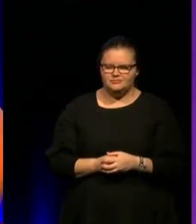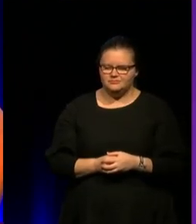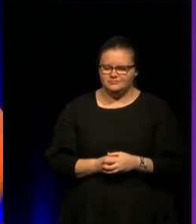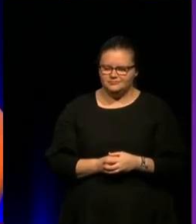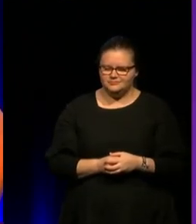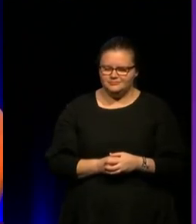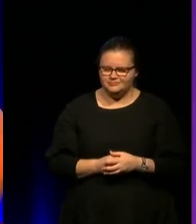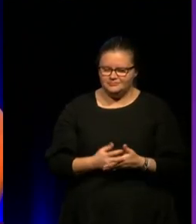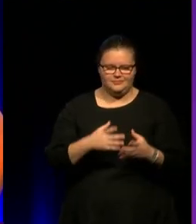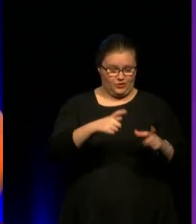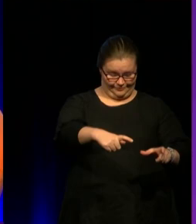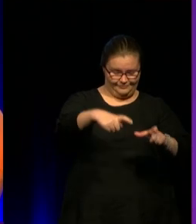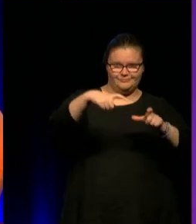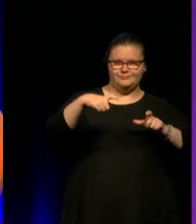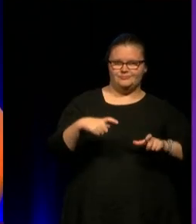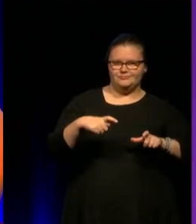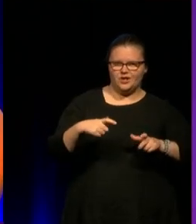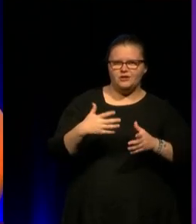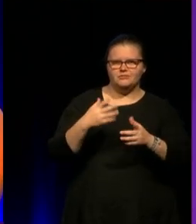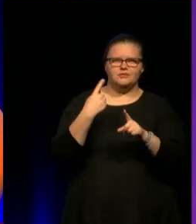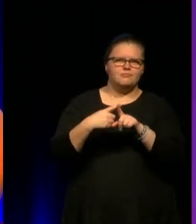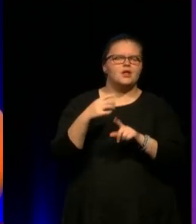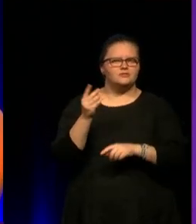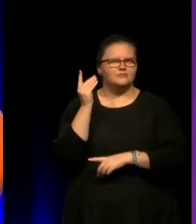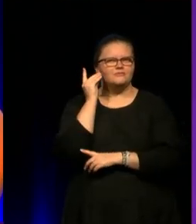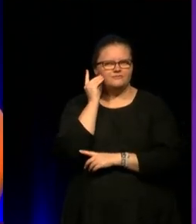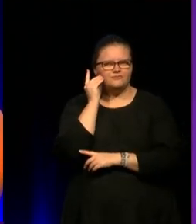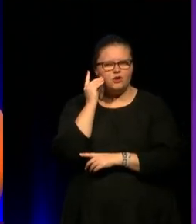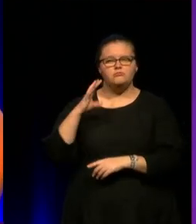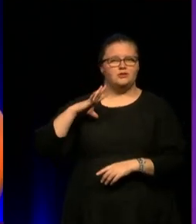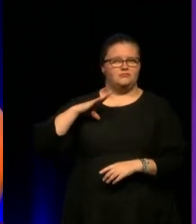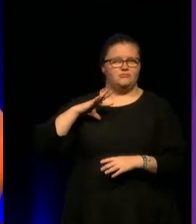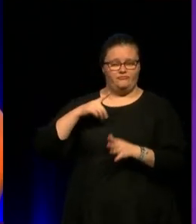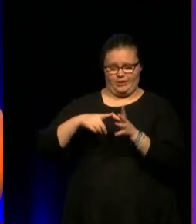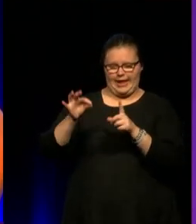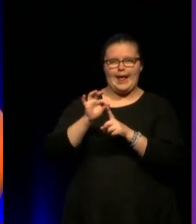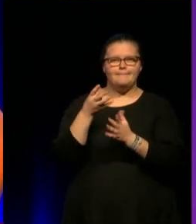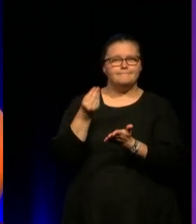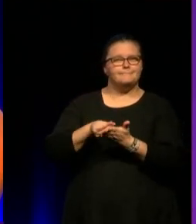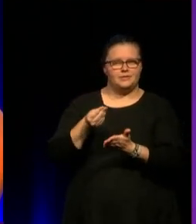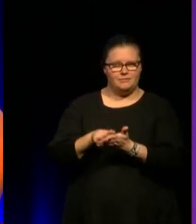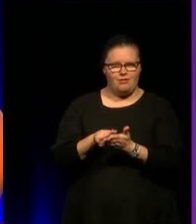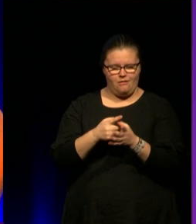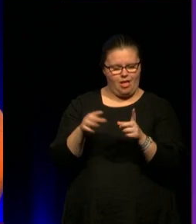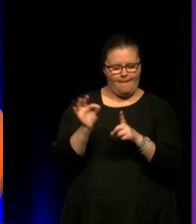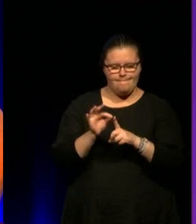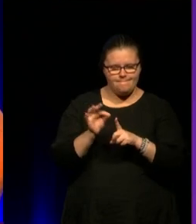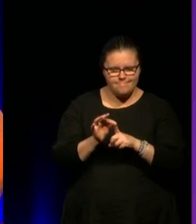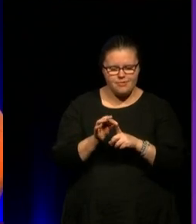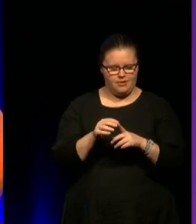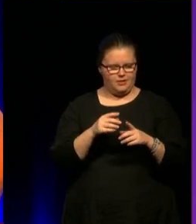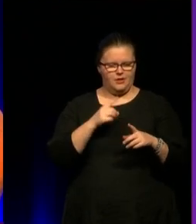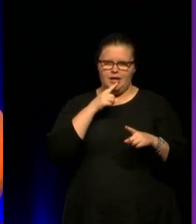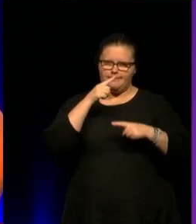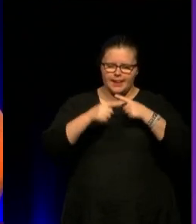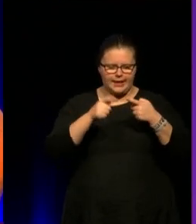and you download we accept your phone. You have to bring your phone and a free app. So you download the app. The app walks you through how to use